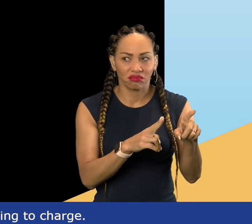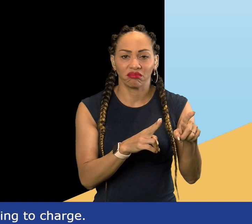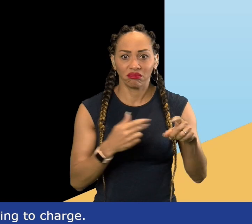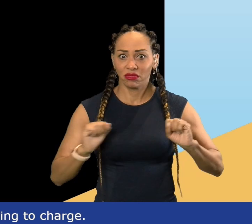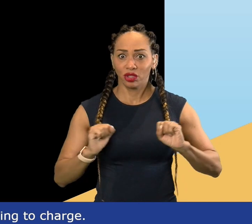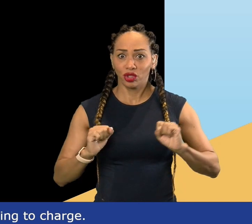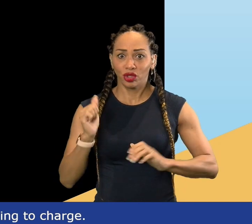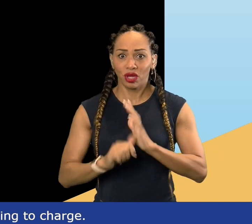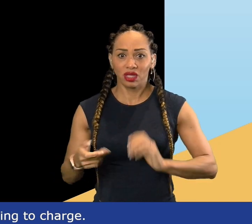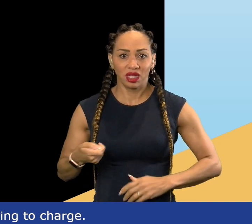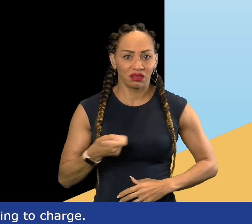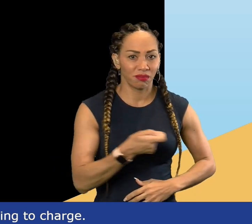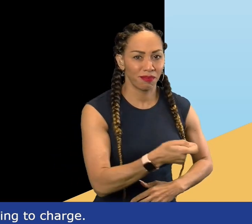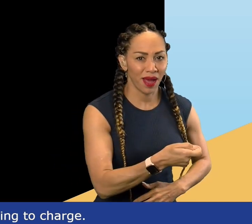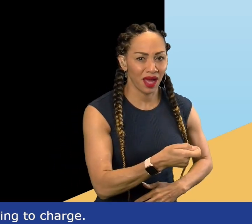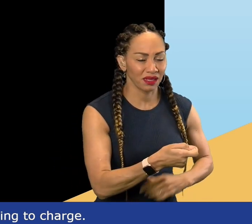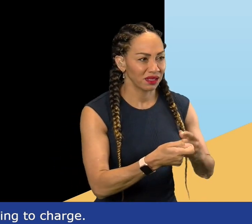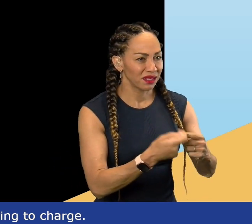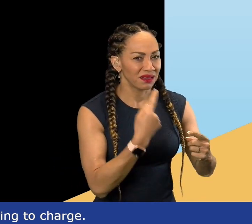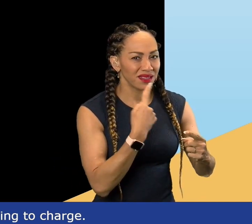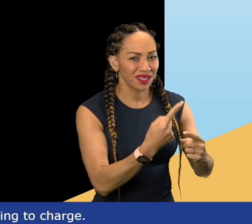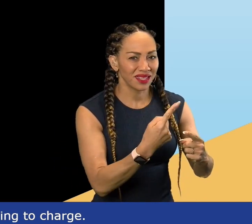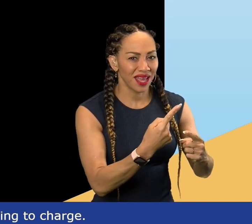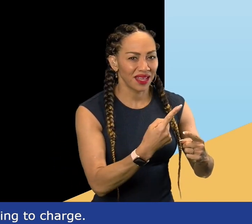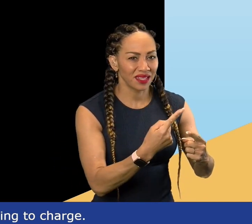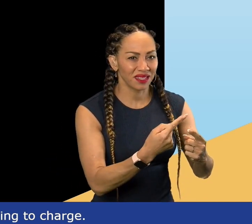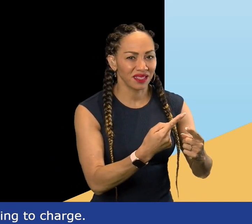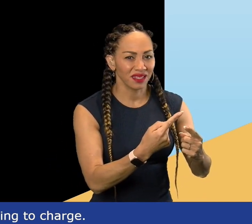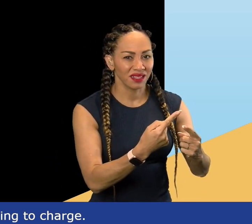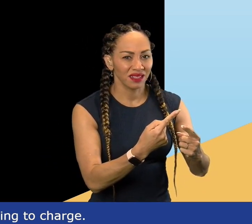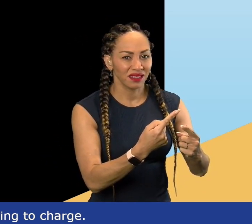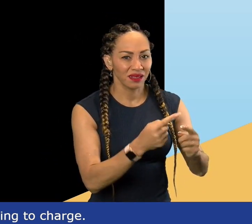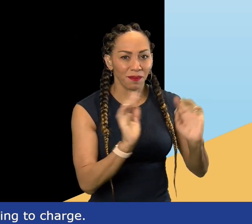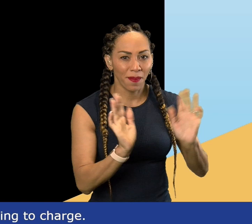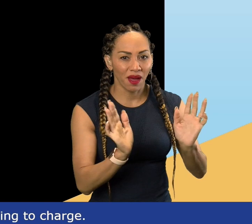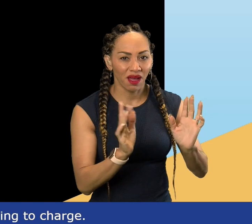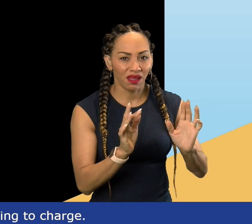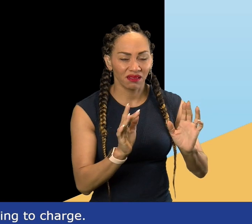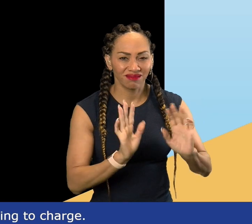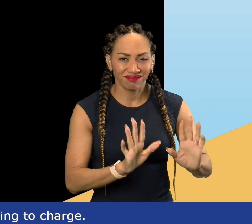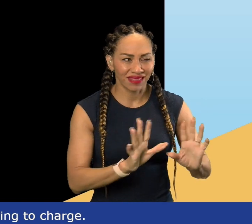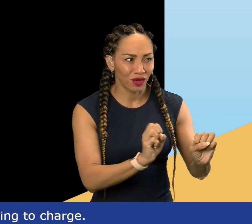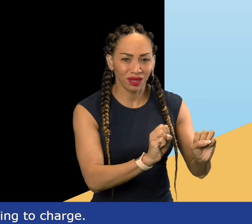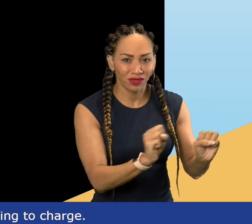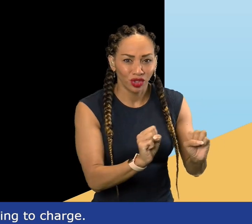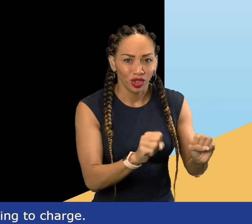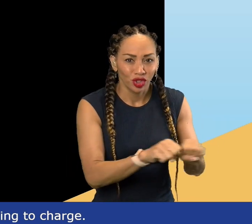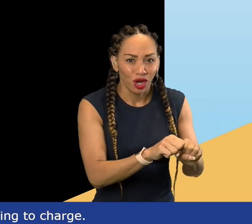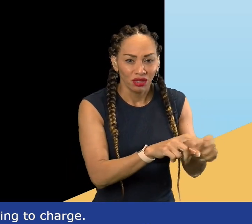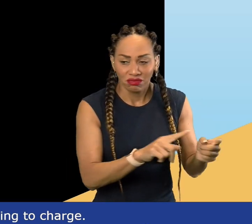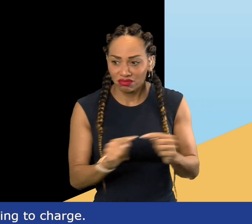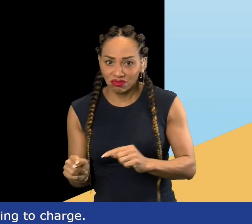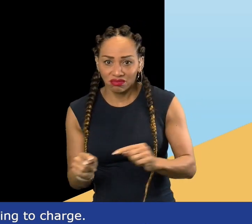a great day. Drive safely. Thanks. Welcome. Connect plug. Plug connected. Success. Please wait. Communicating with